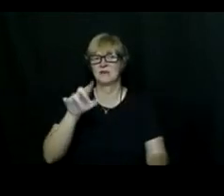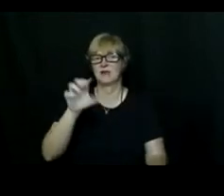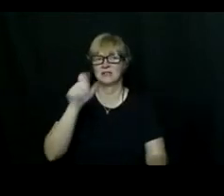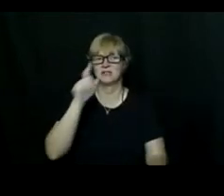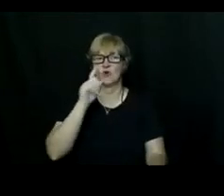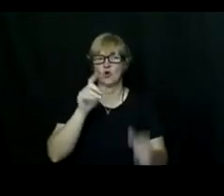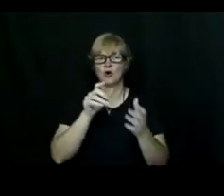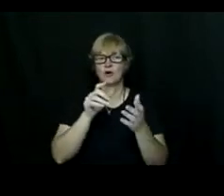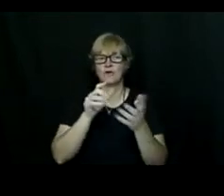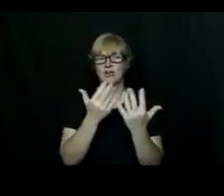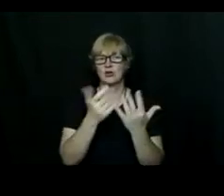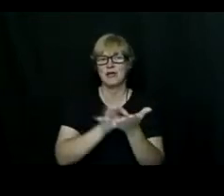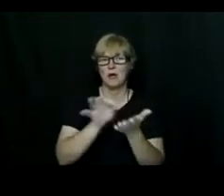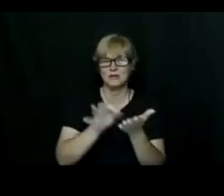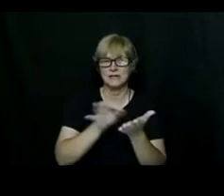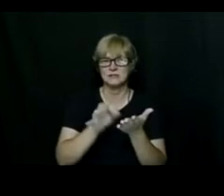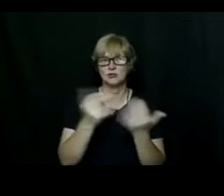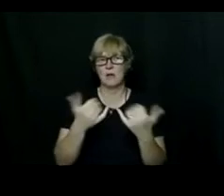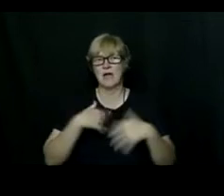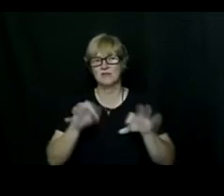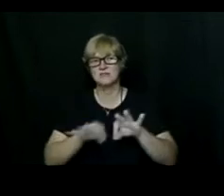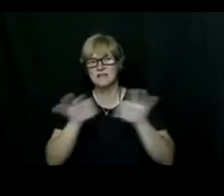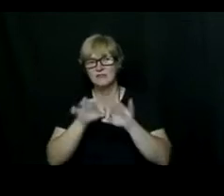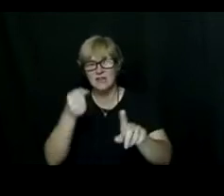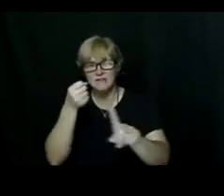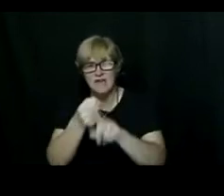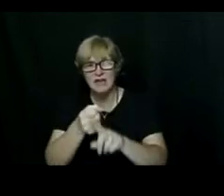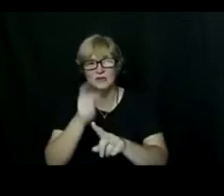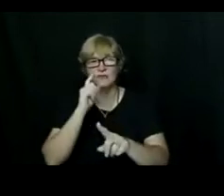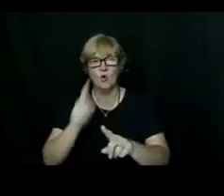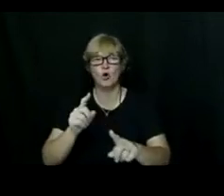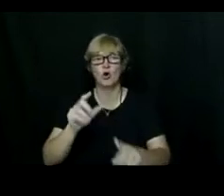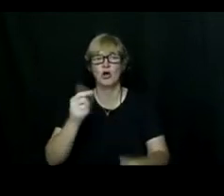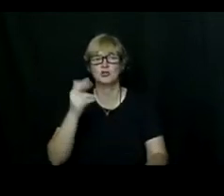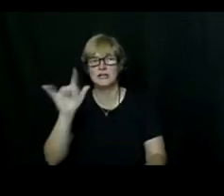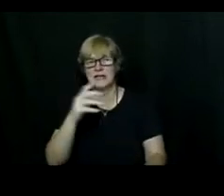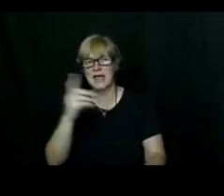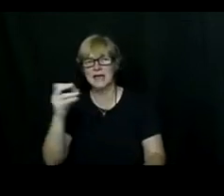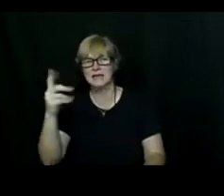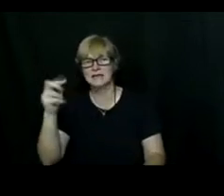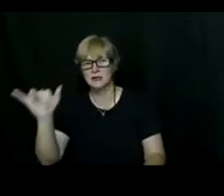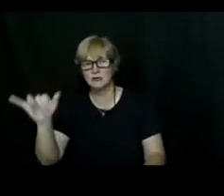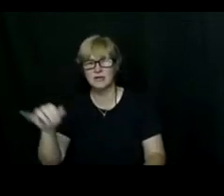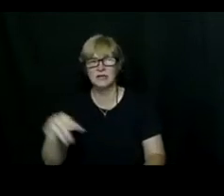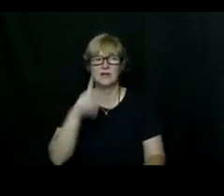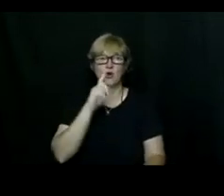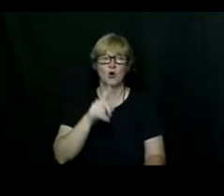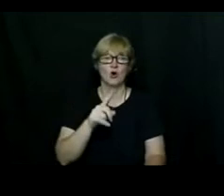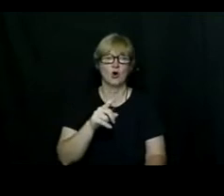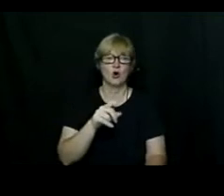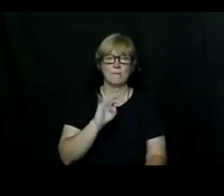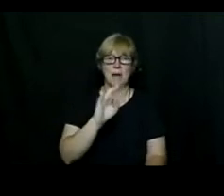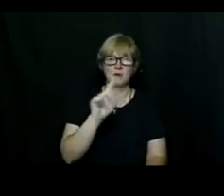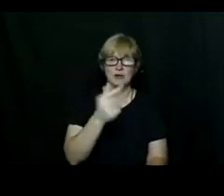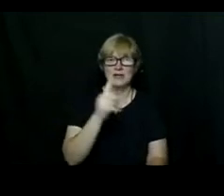here I have a significant effect of both finger agility and dexterity. For finger monitoring, it's just dexterity. And for calculation, it's